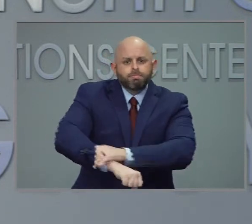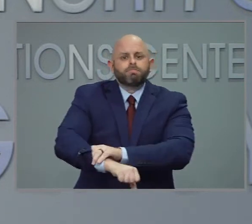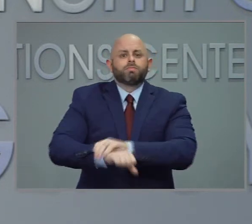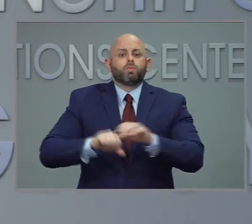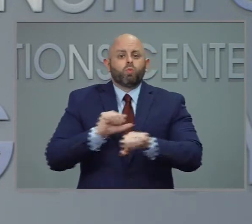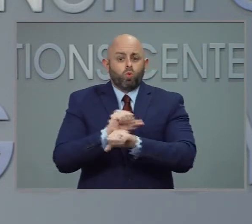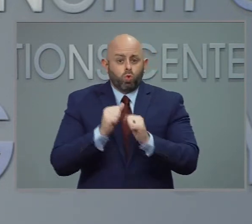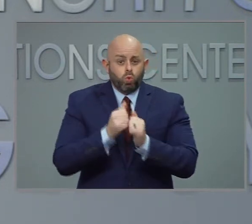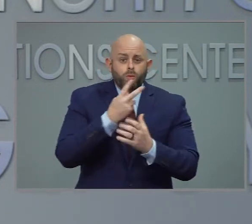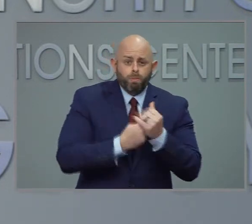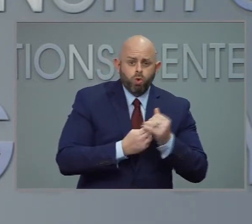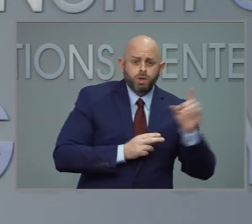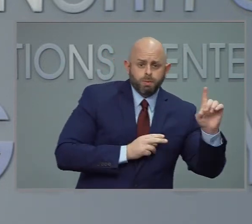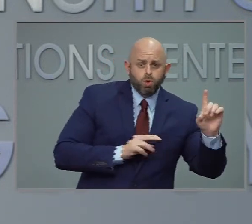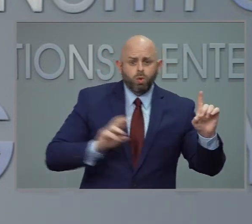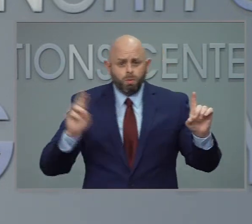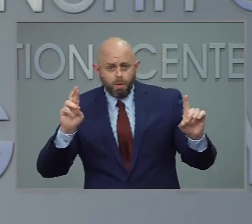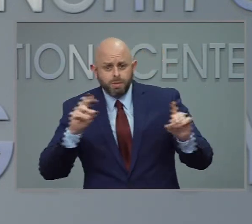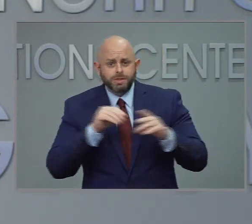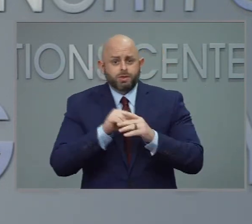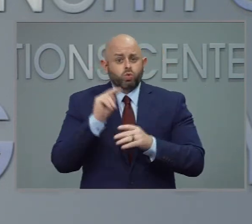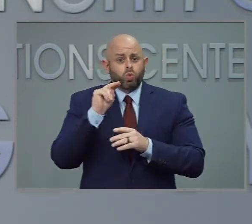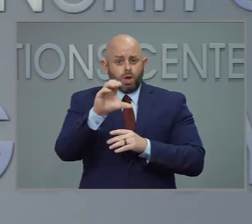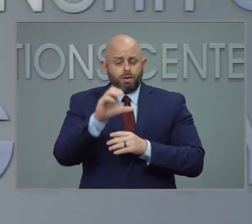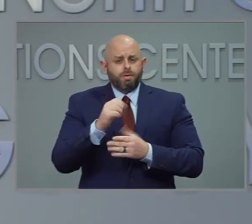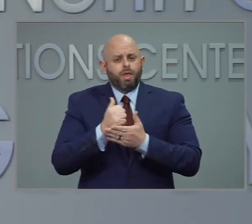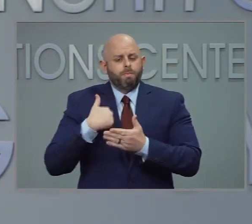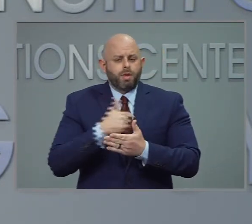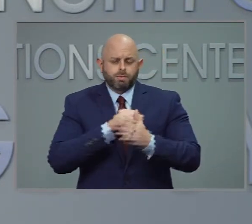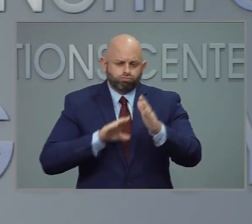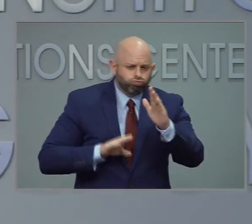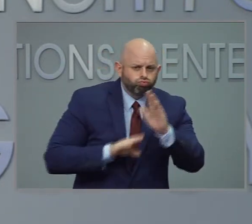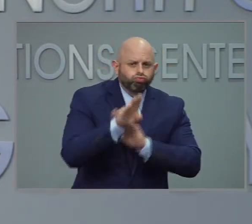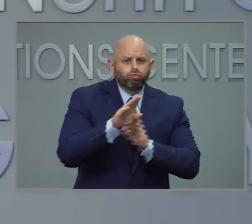political parties here in North Carolina to find a way forward.